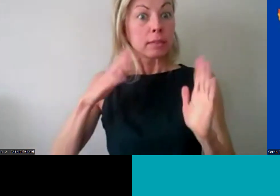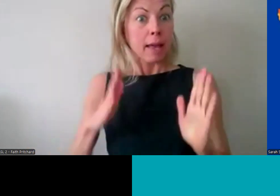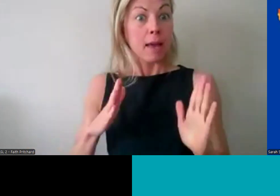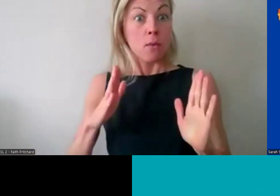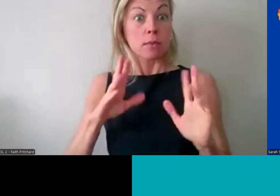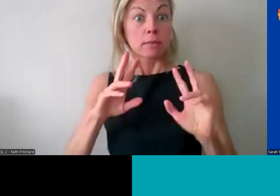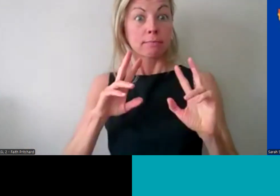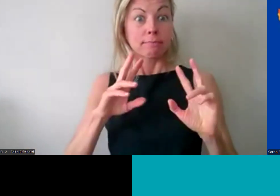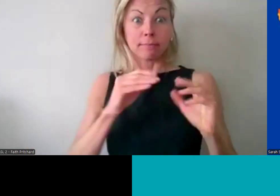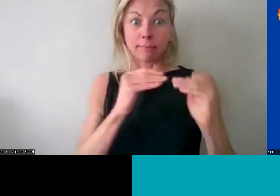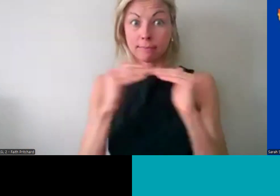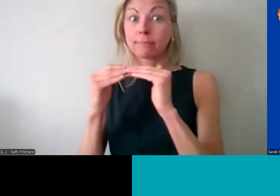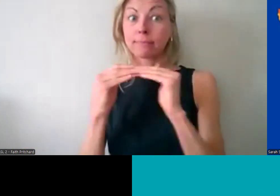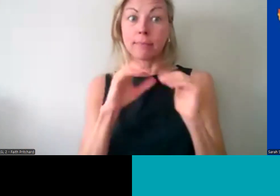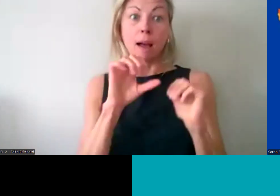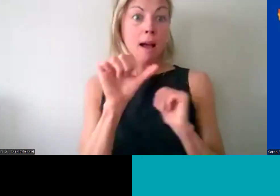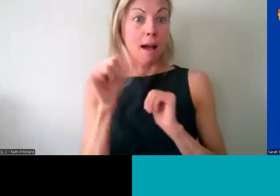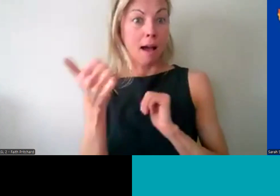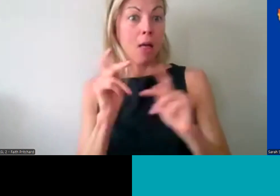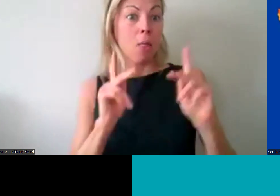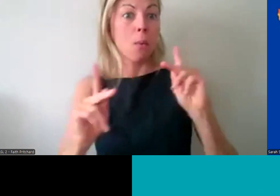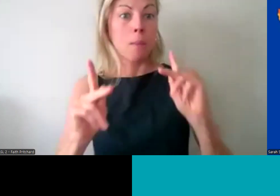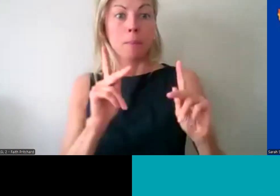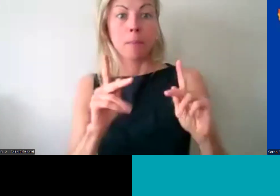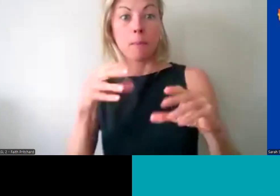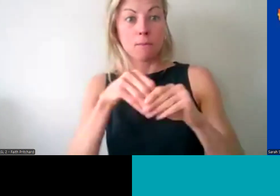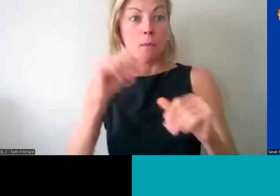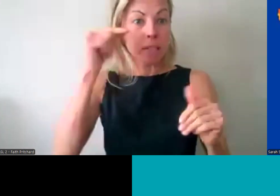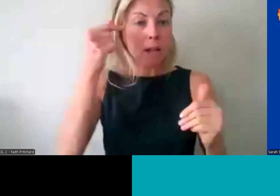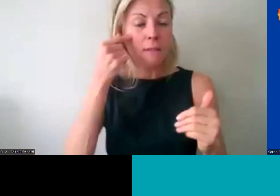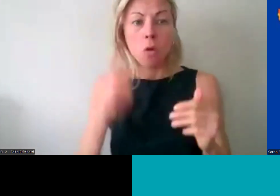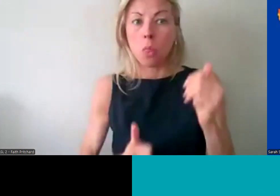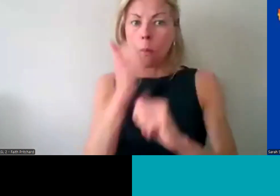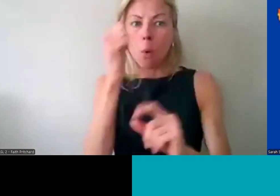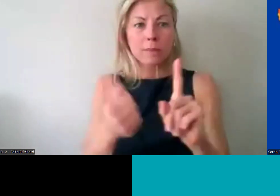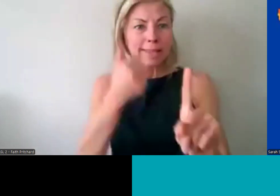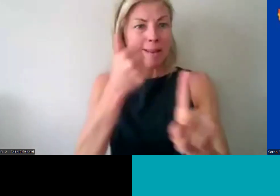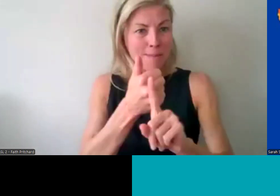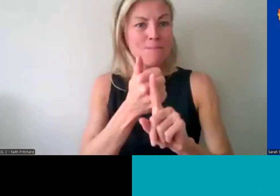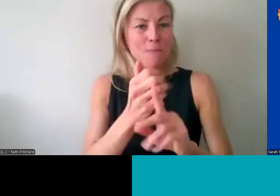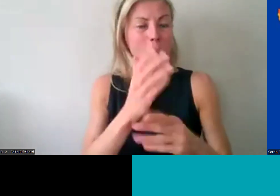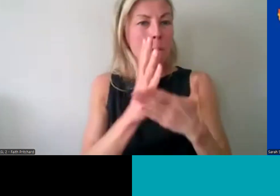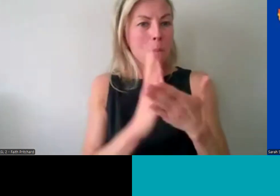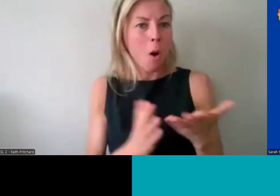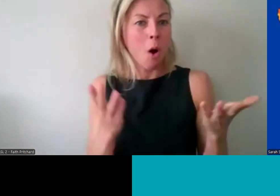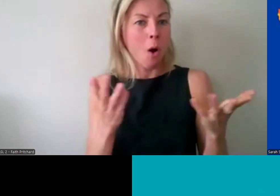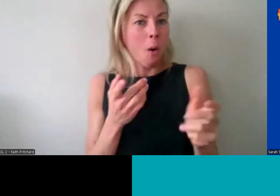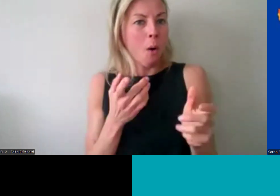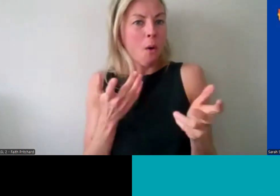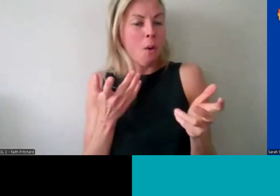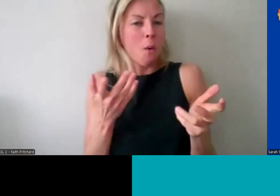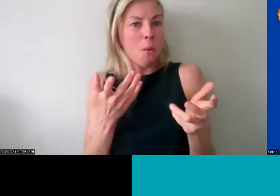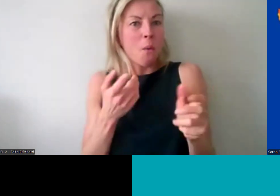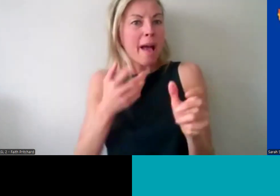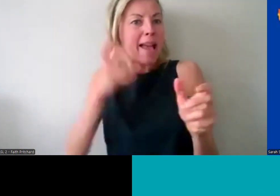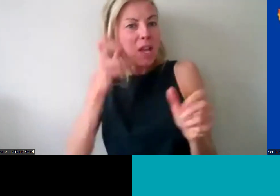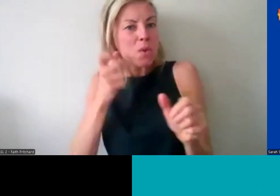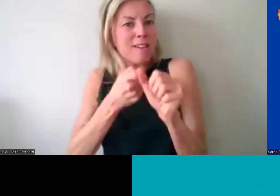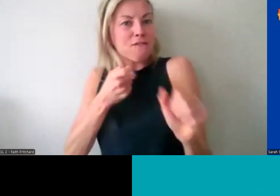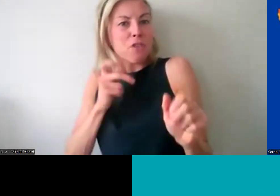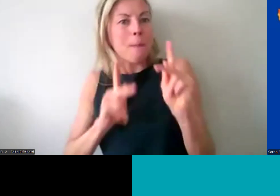You know, we've heard repeatedly that in the day of action, the most impactful part of that was hearing from people. And we heard that from